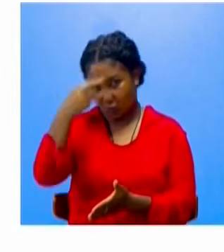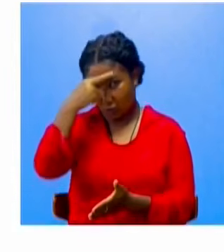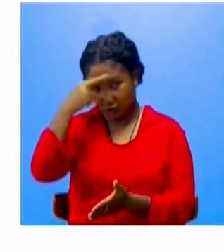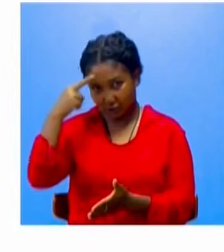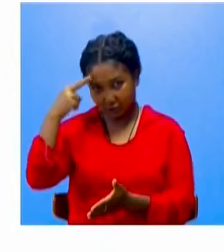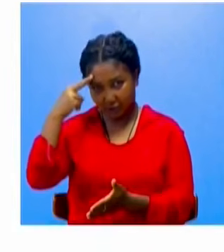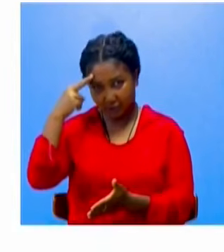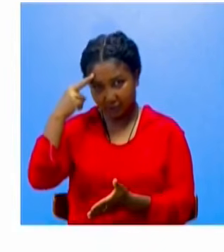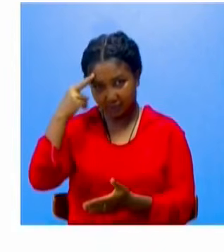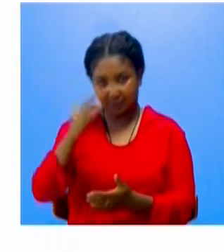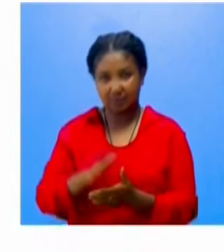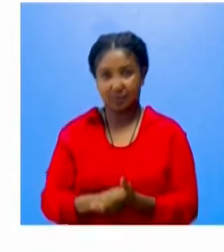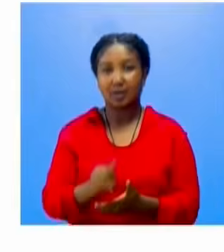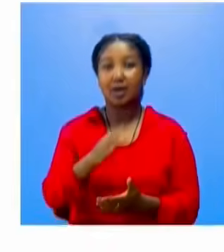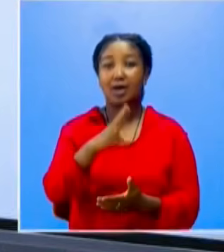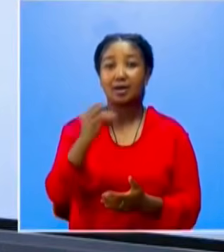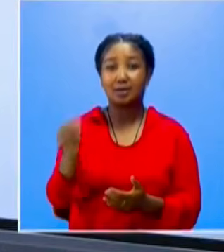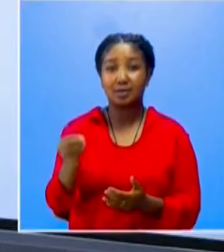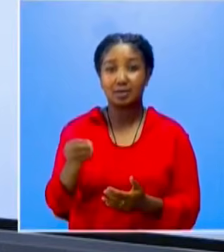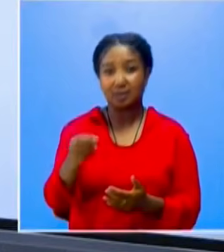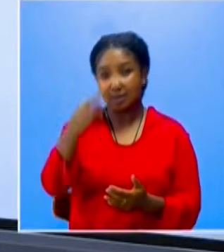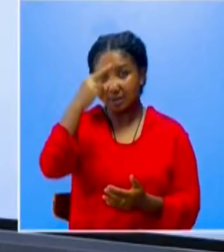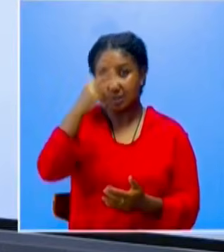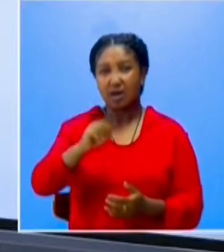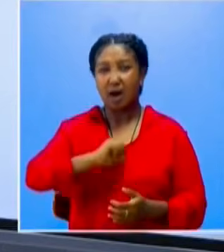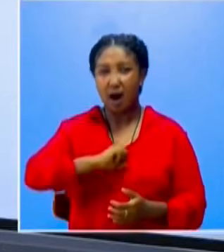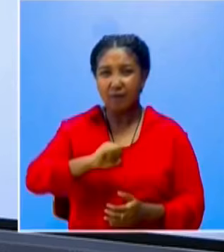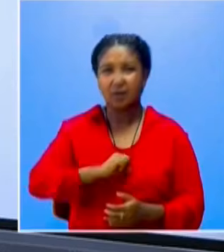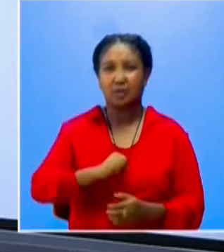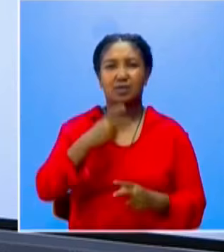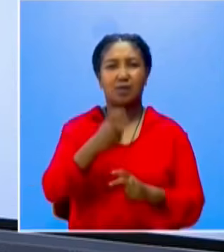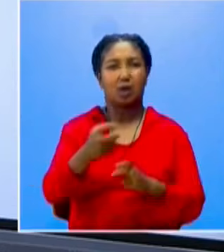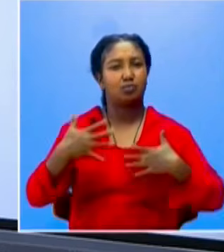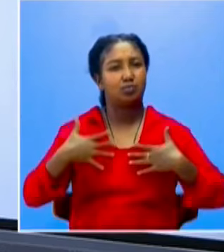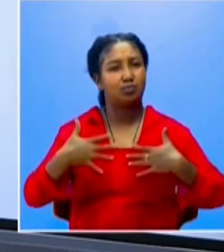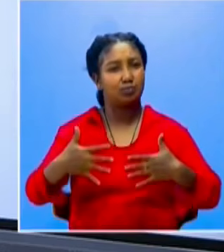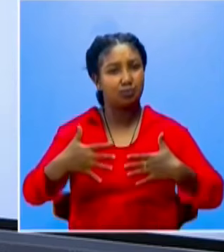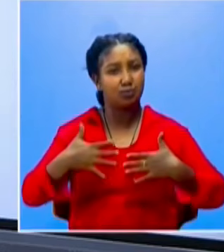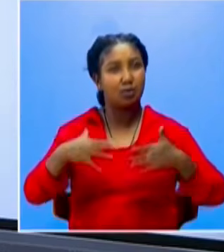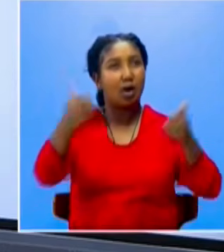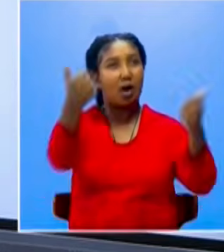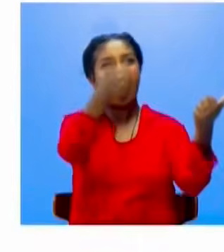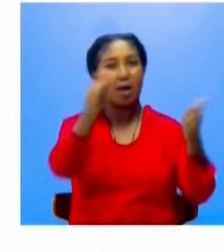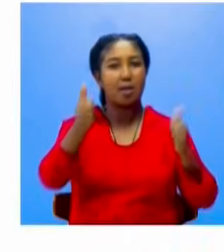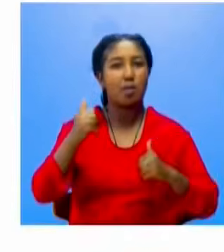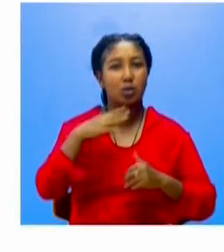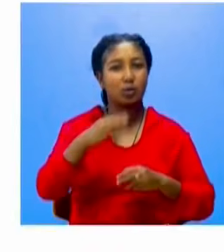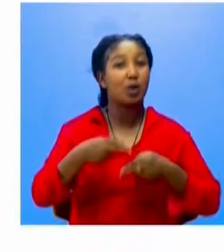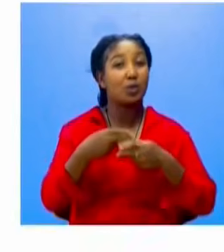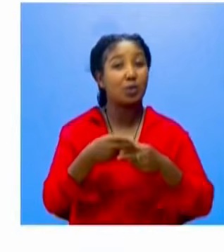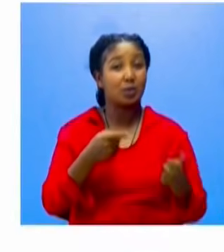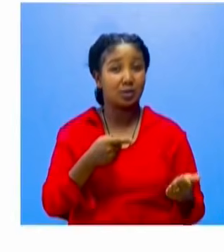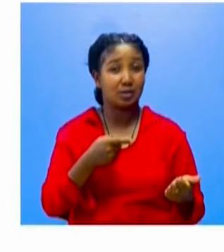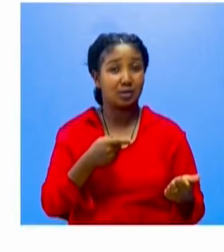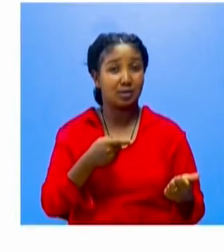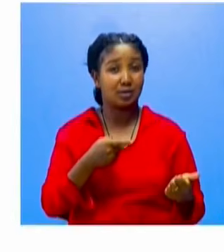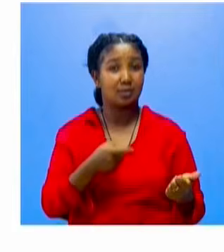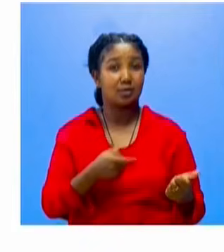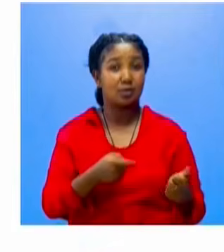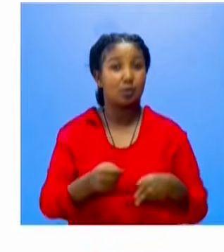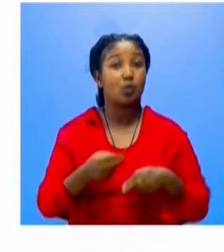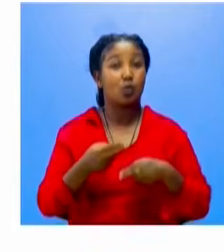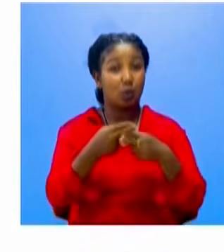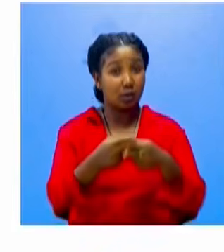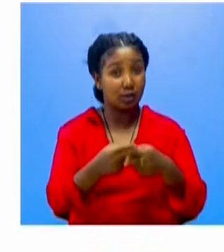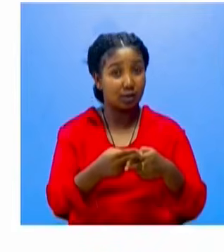cause. And the coughing, the difficulty to breathe, and the air pollution, what do we call it? We call